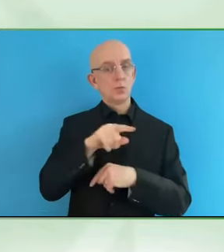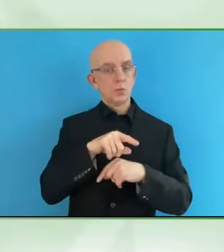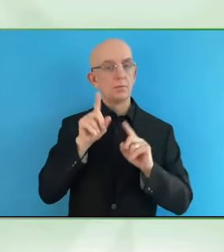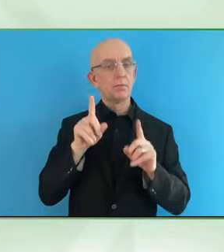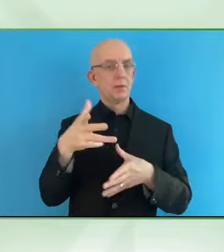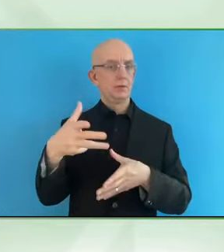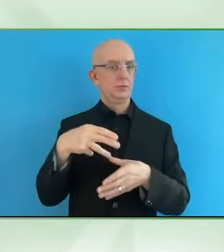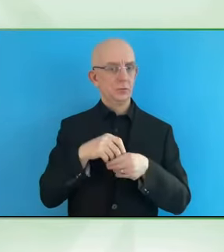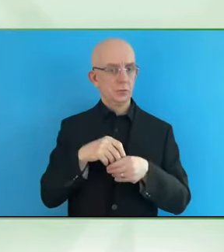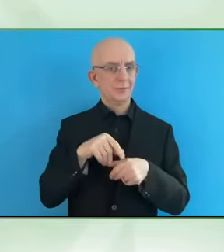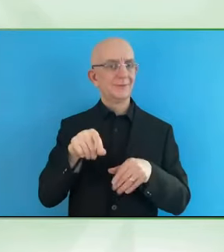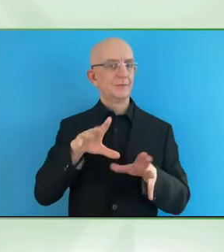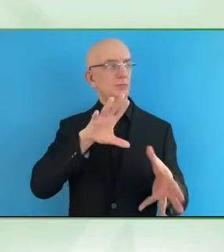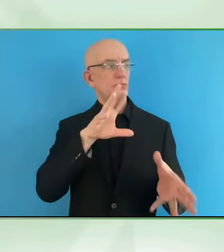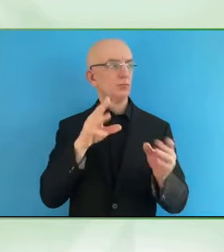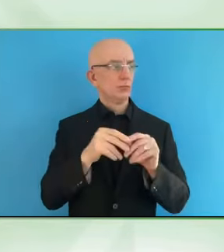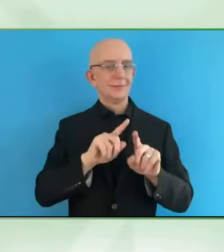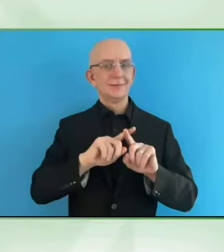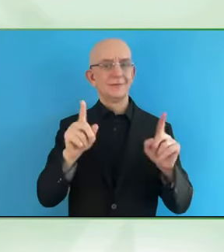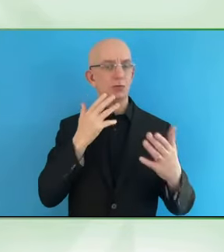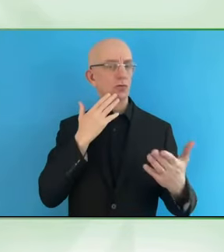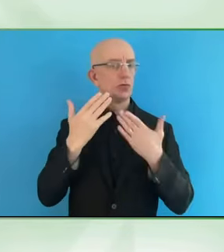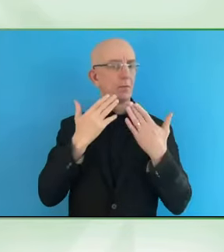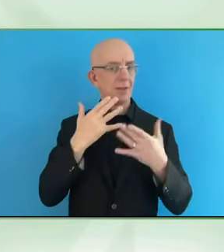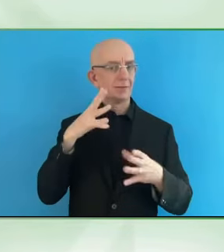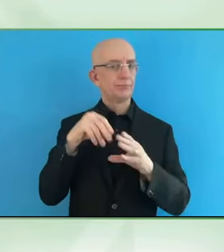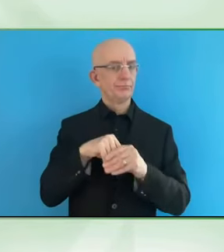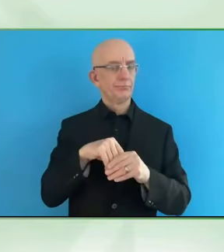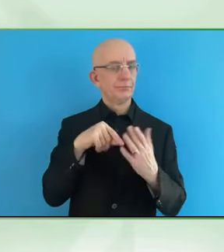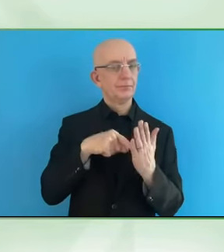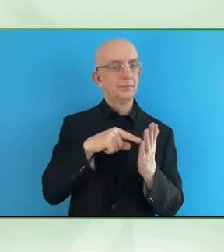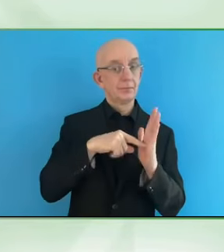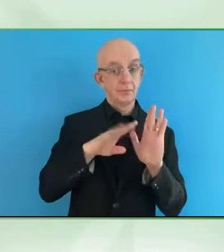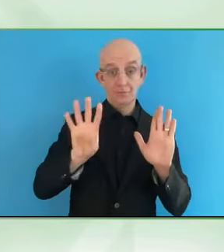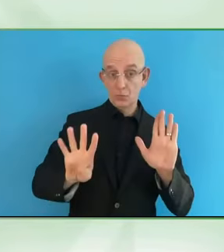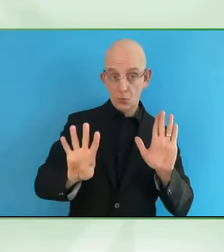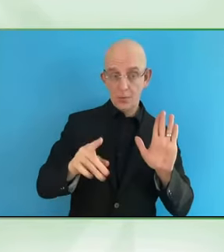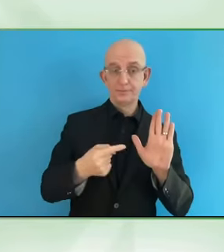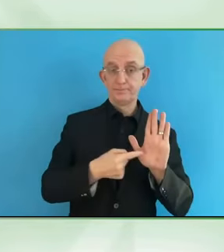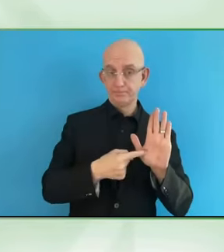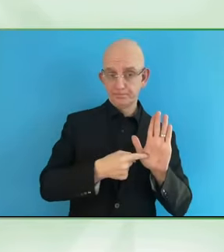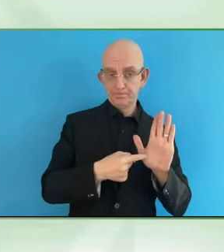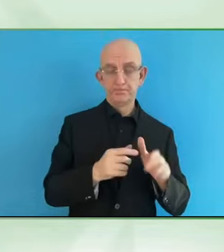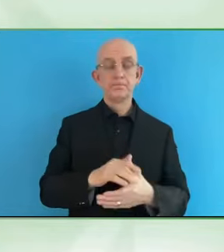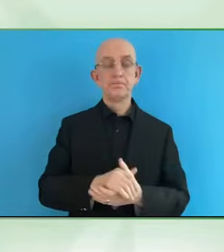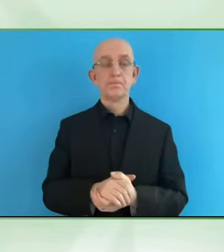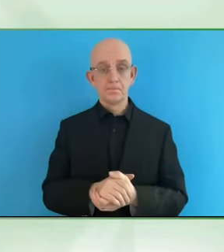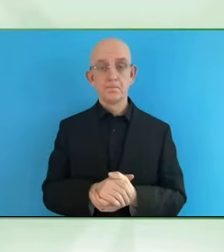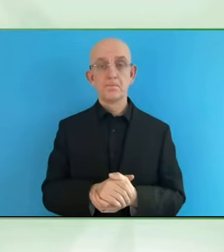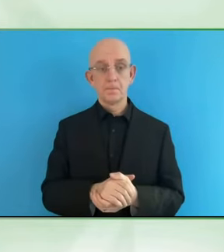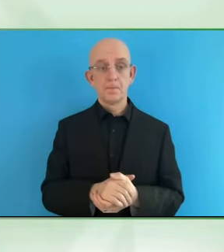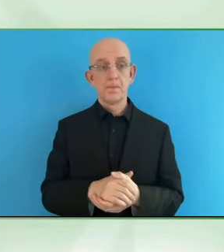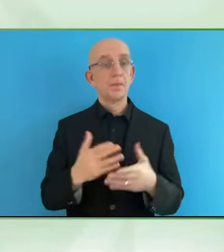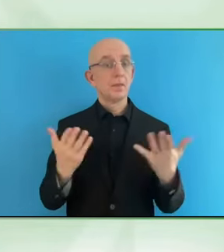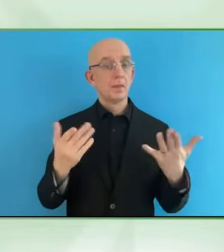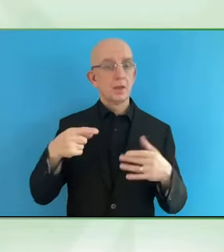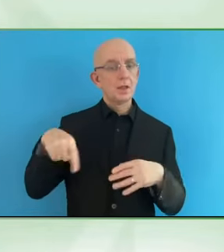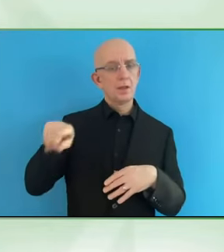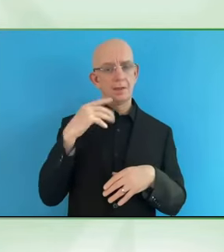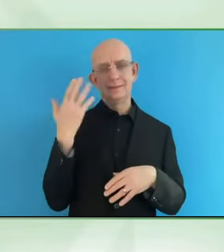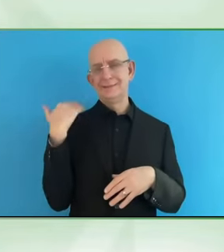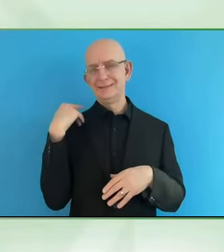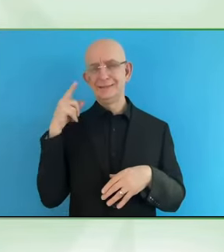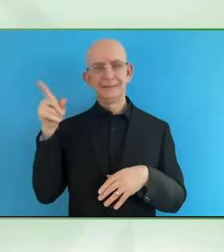as somebody said earlier in another session, if we always make changes in response